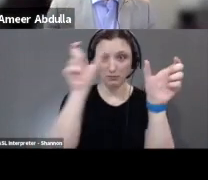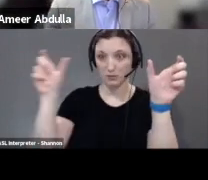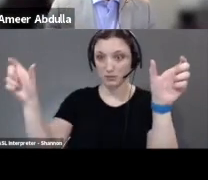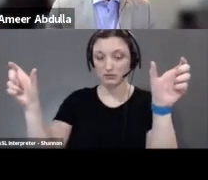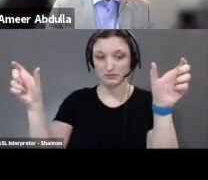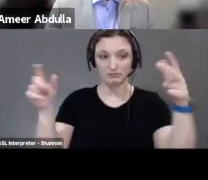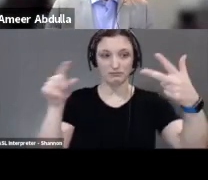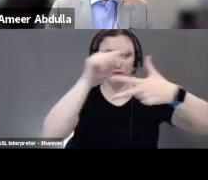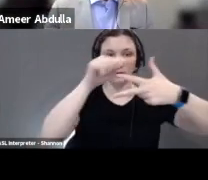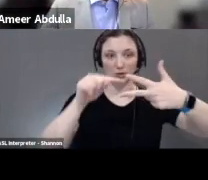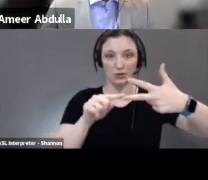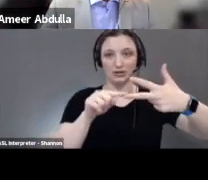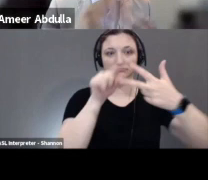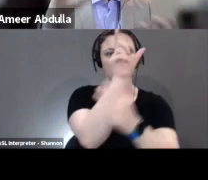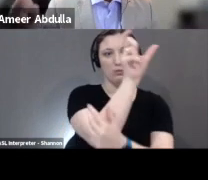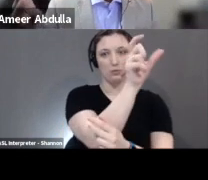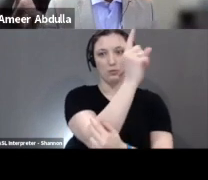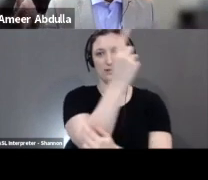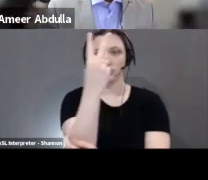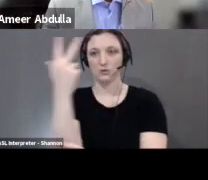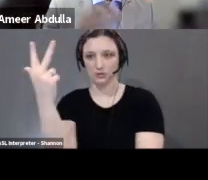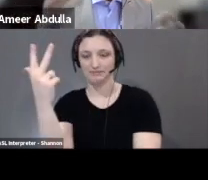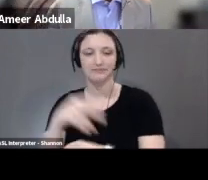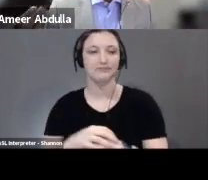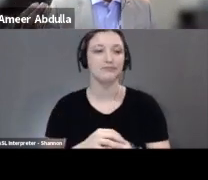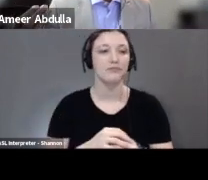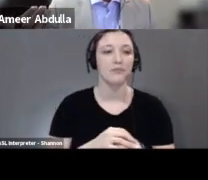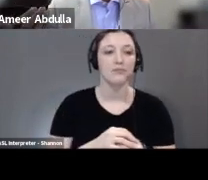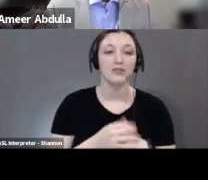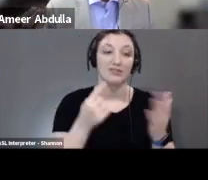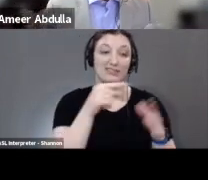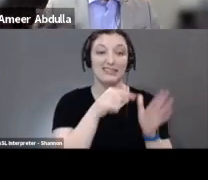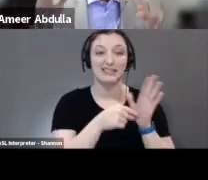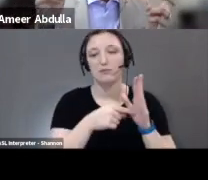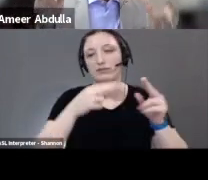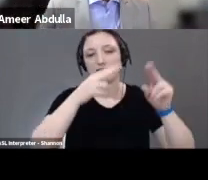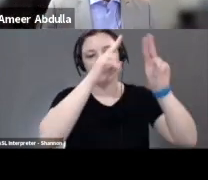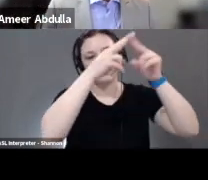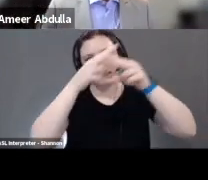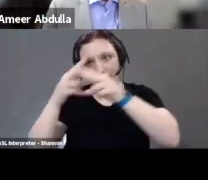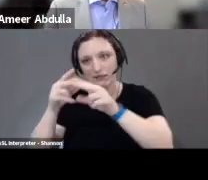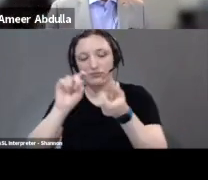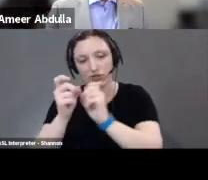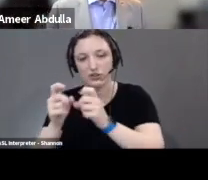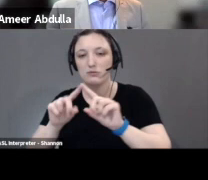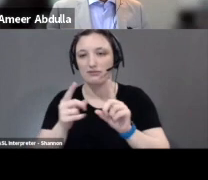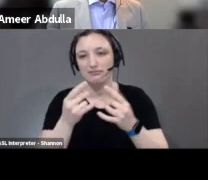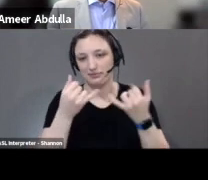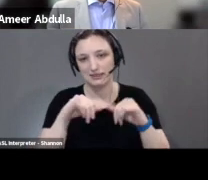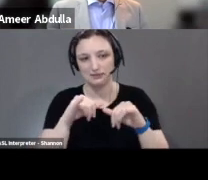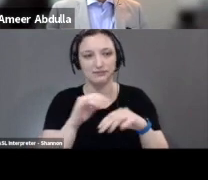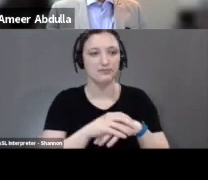And so if you earn, and so I've used this example, it assumes that we're dealing with a top rate taxpayer, so someone who earns more